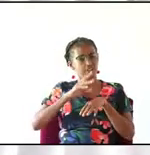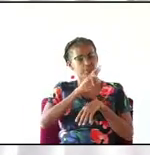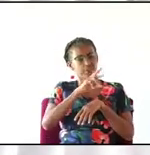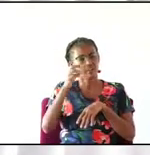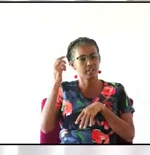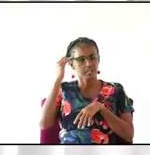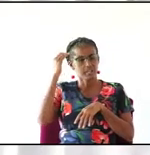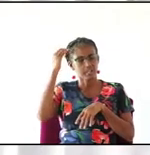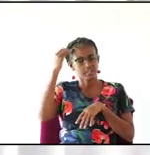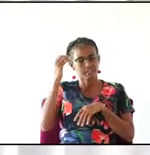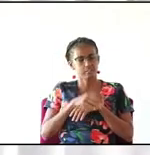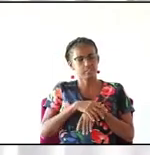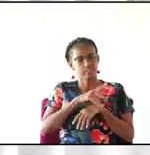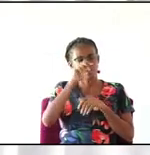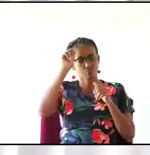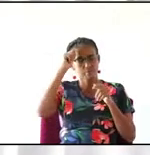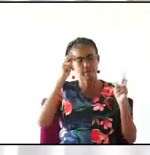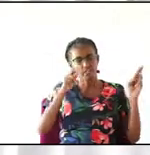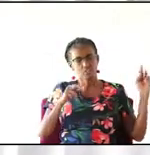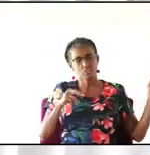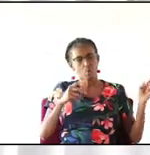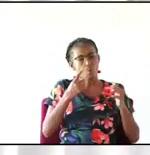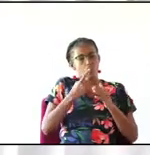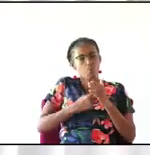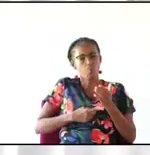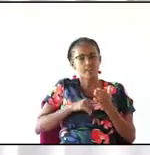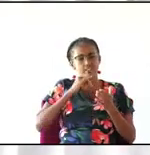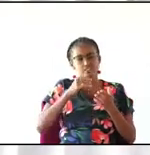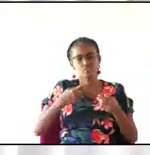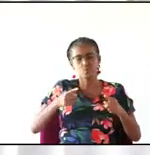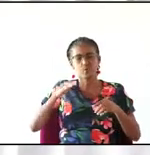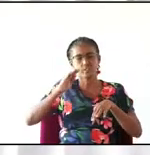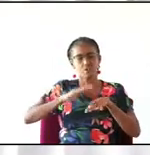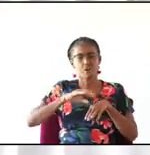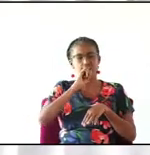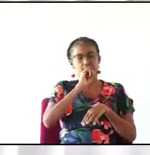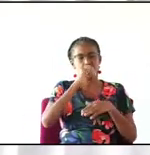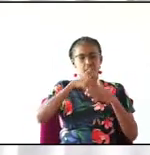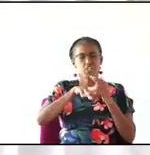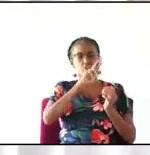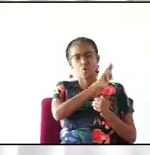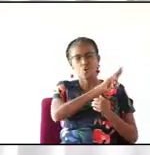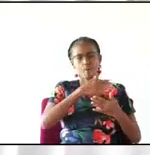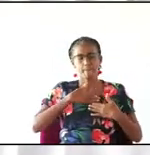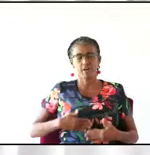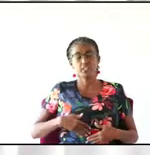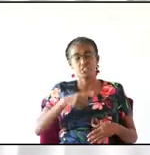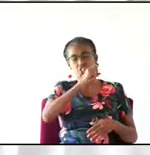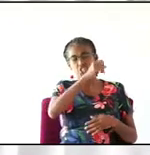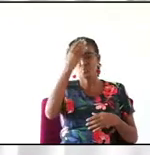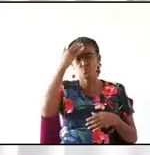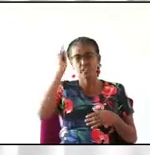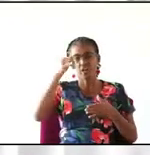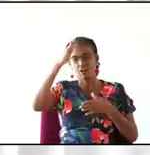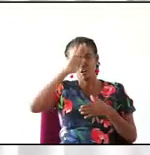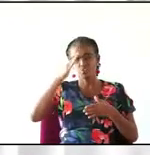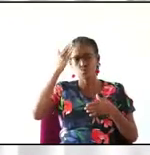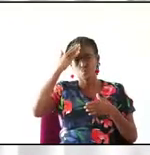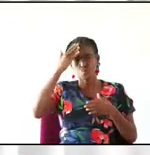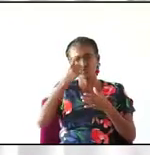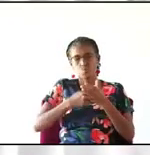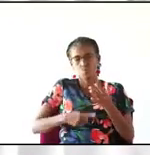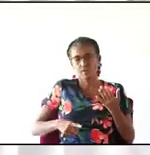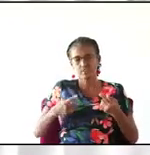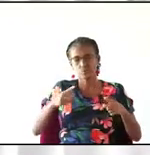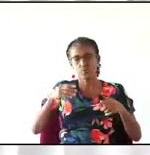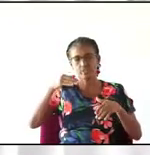me that, Tamika, whatever is going on in your body, God knows. He knew long before. God knows you more than any doctor or